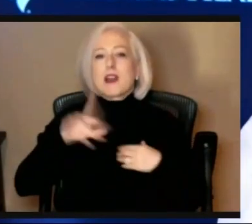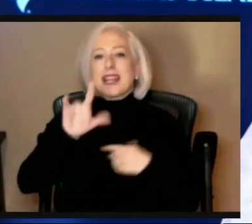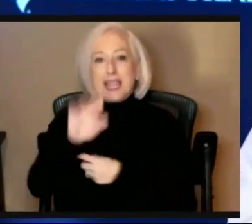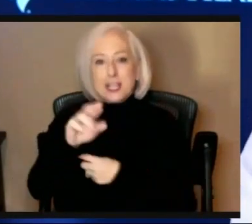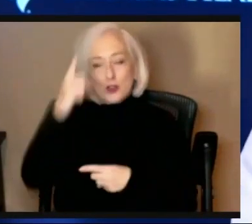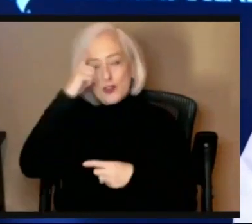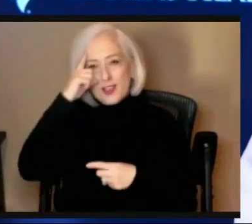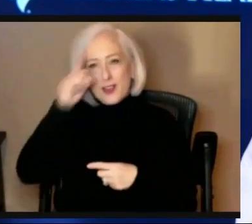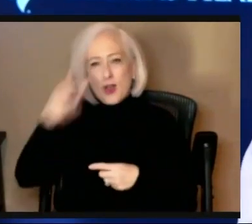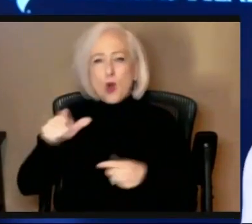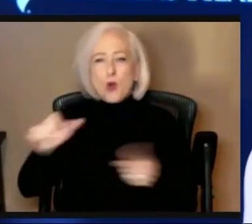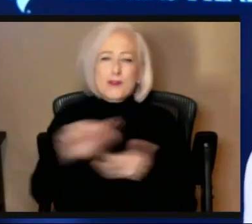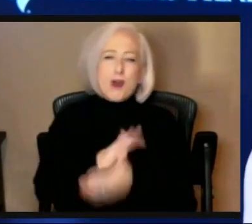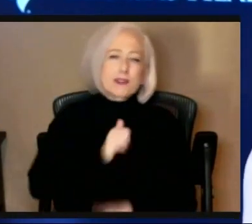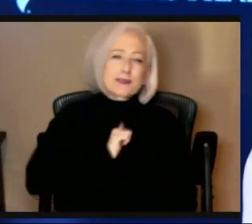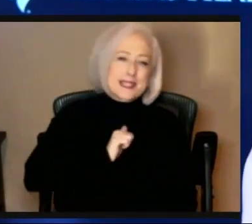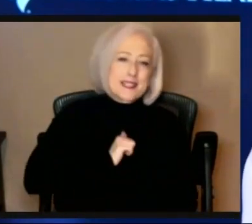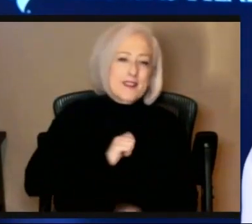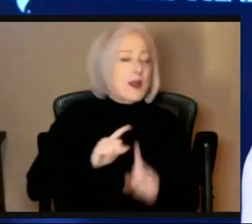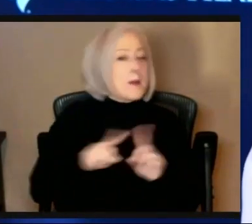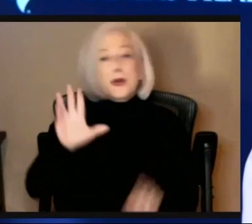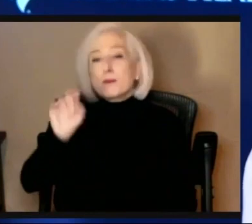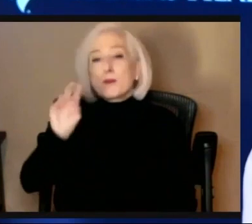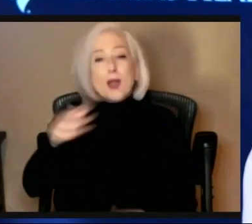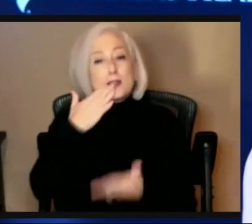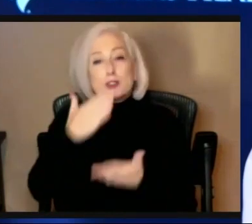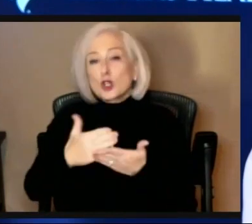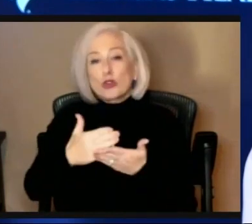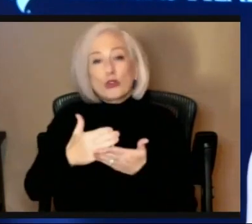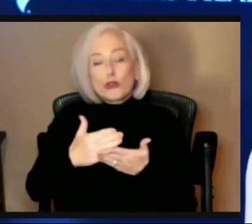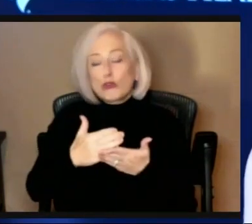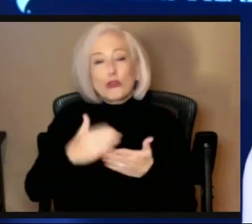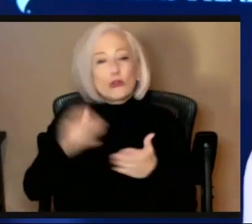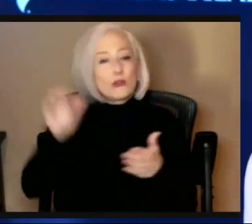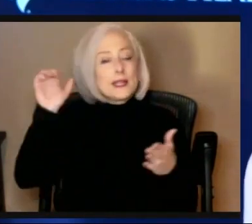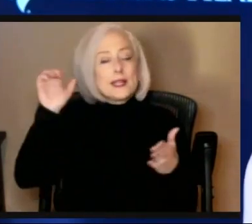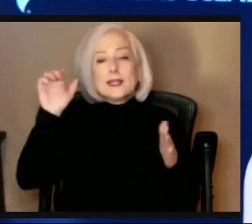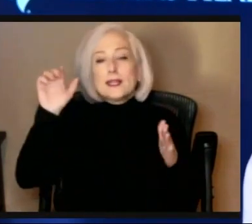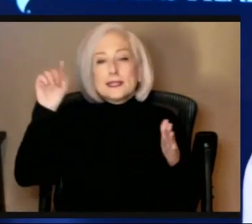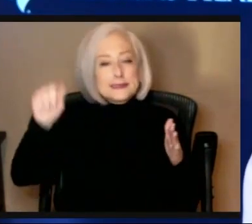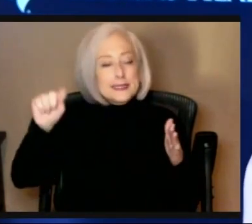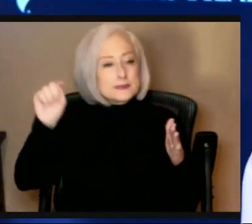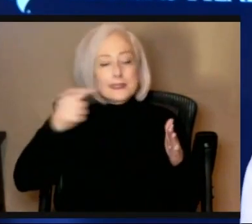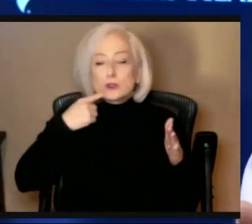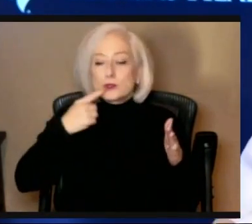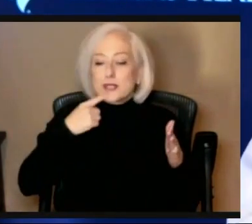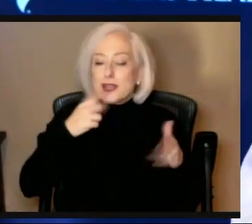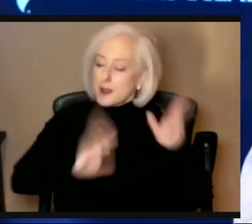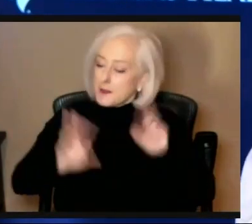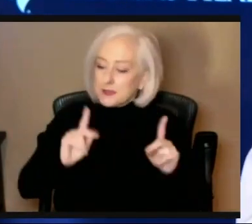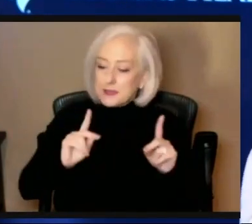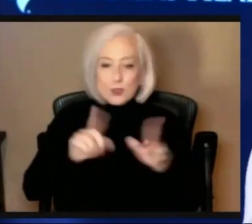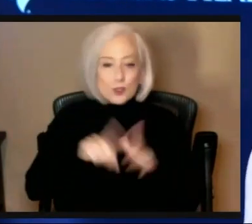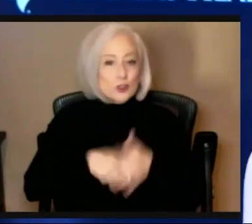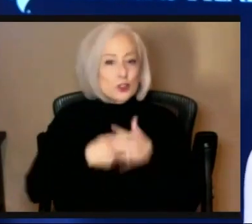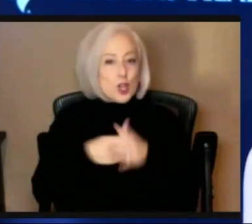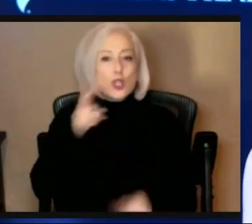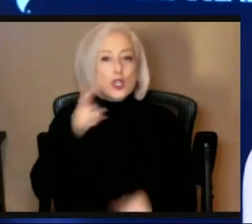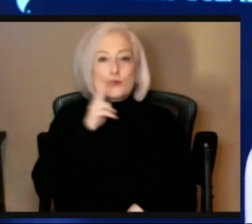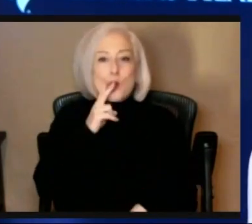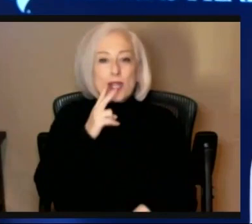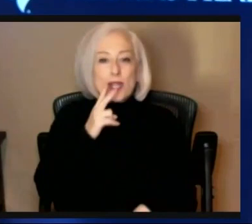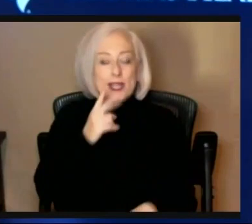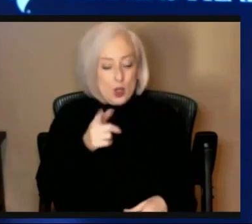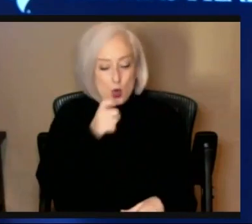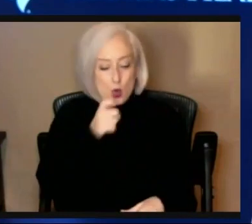but Brian's a good testament that, people start smoking who are now in their 60s way back when